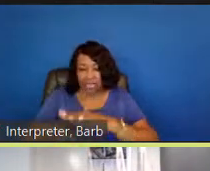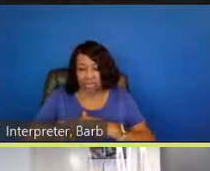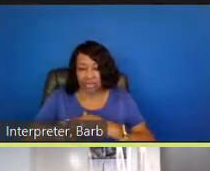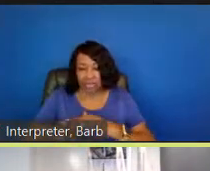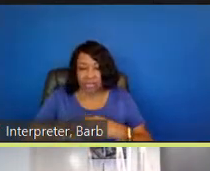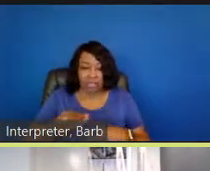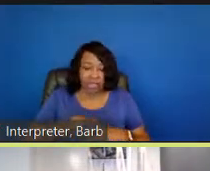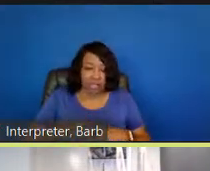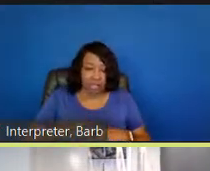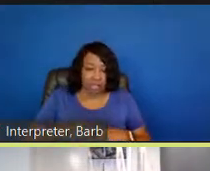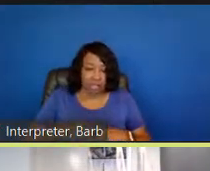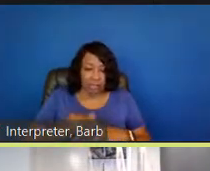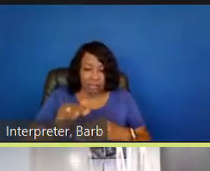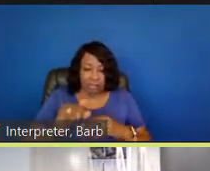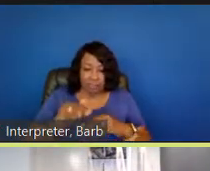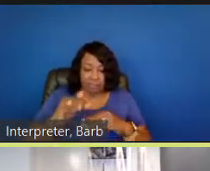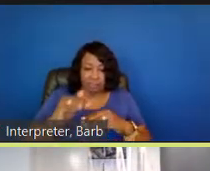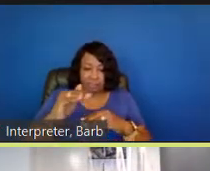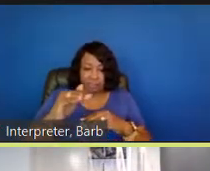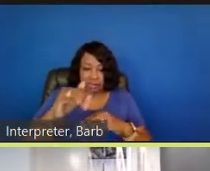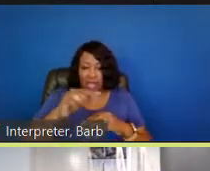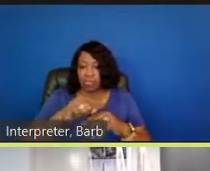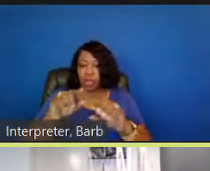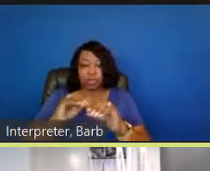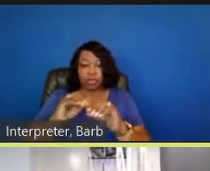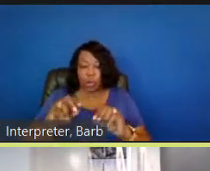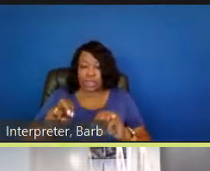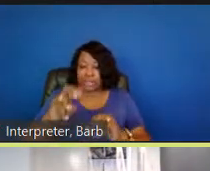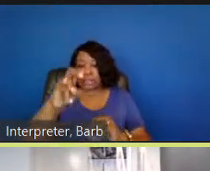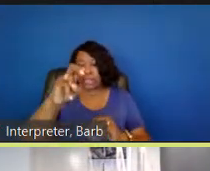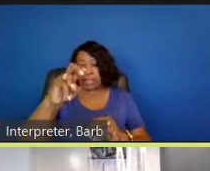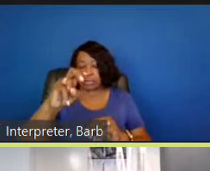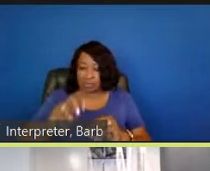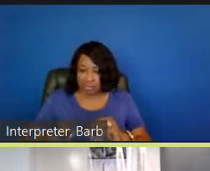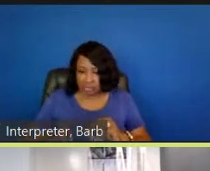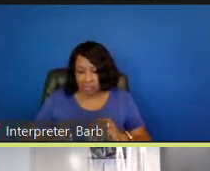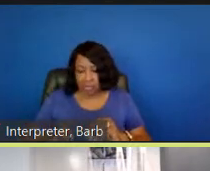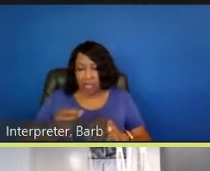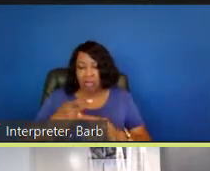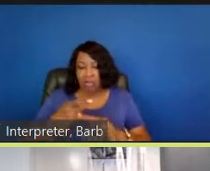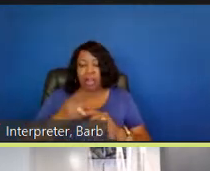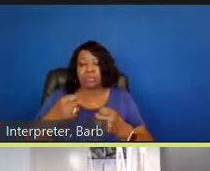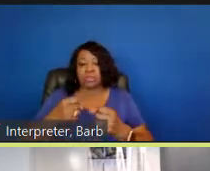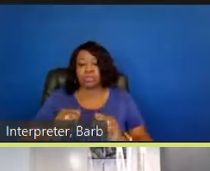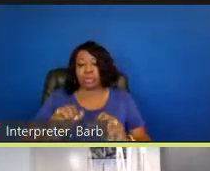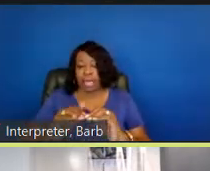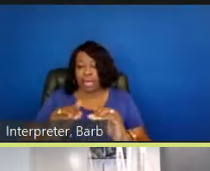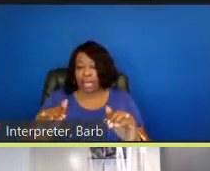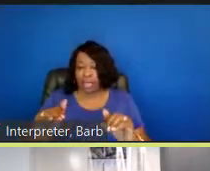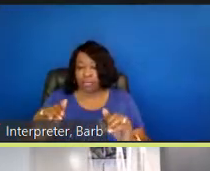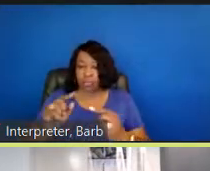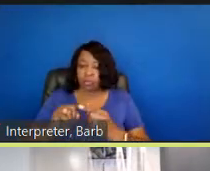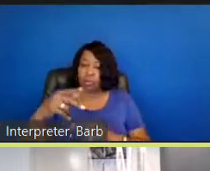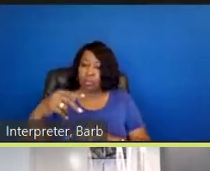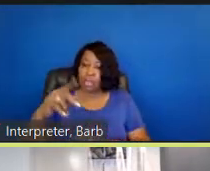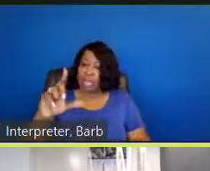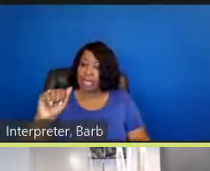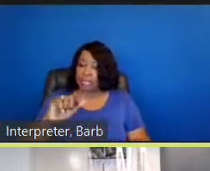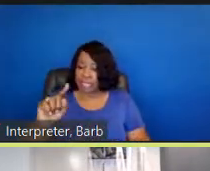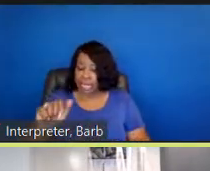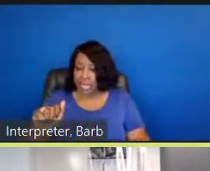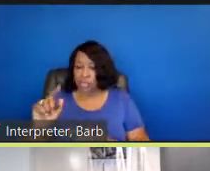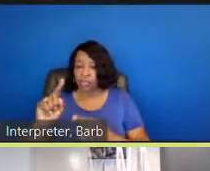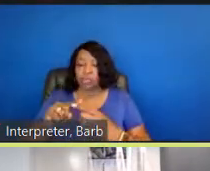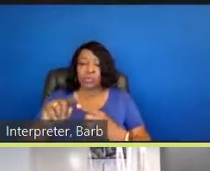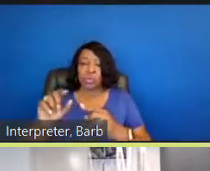grade so that there are no steps up or down from street level to plaza to station